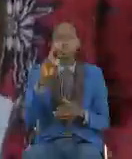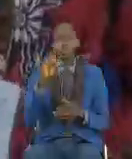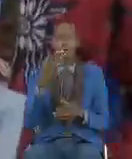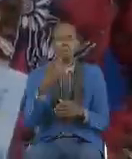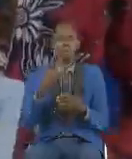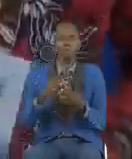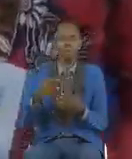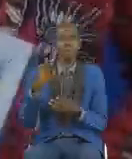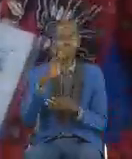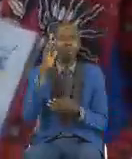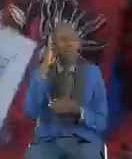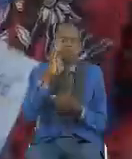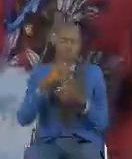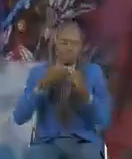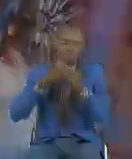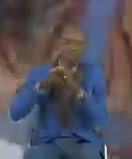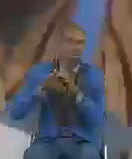will pierce,